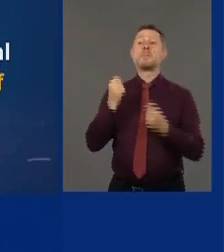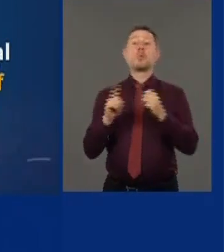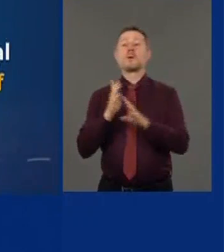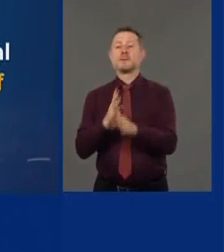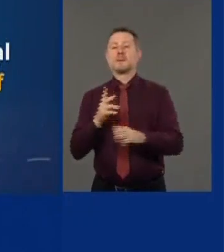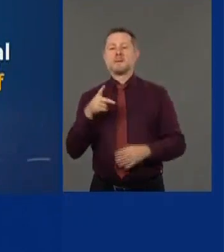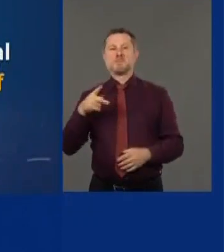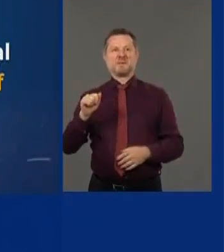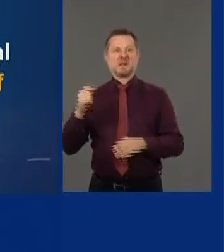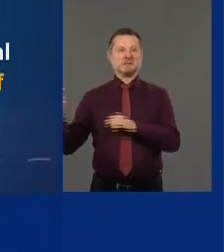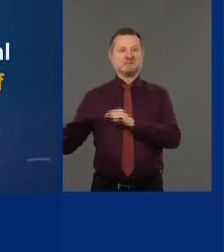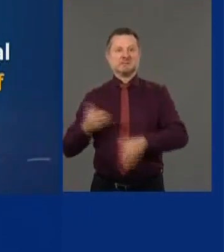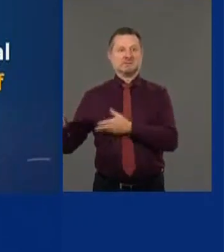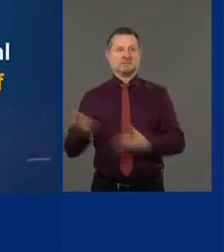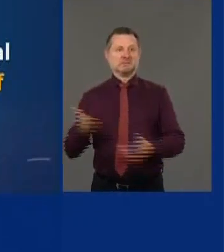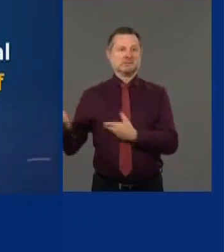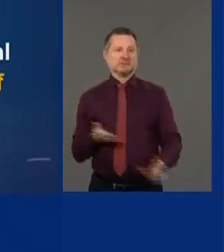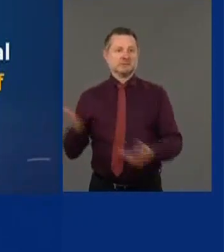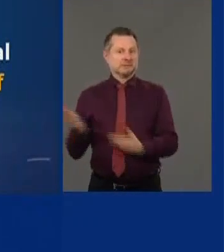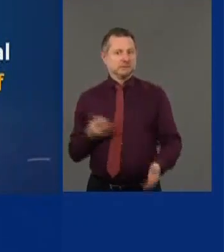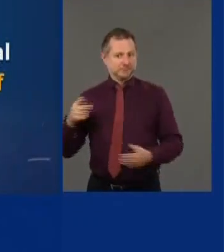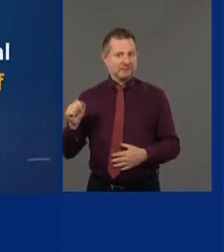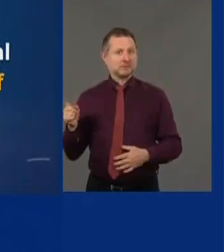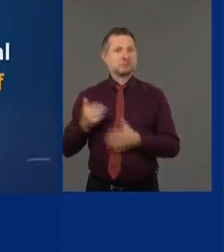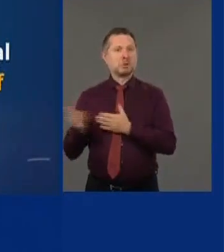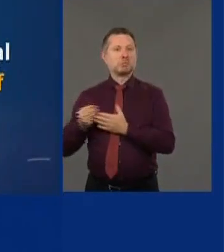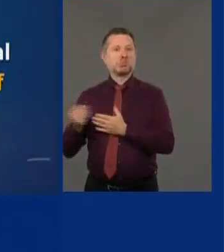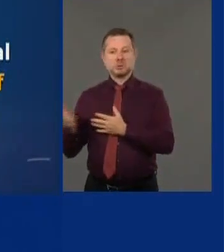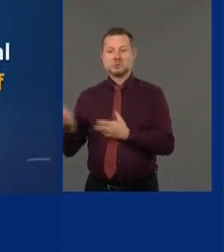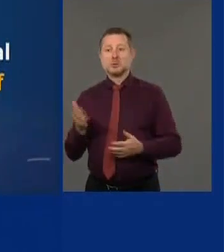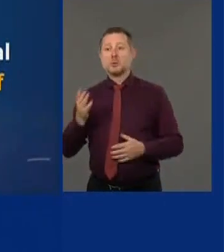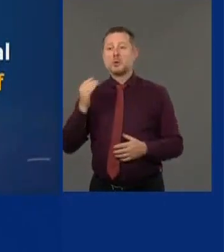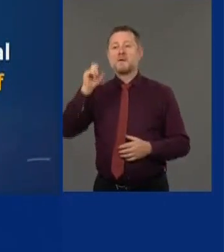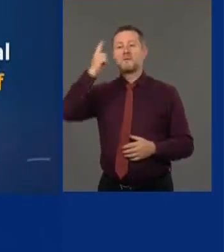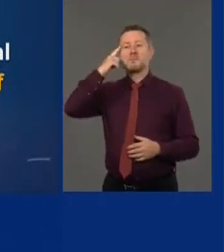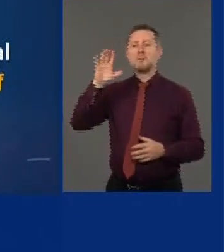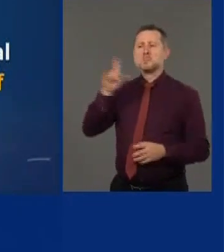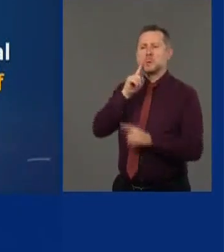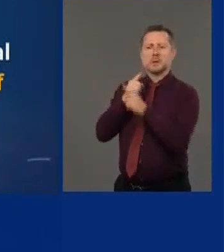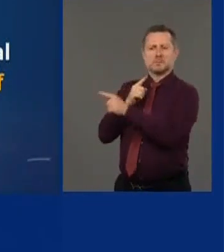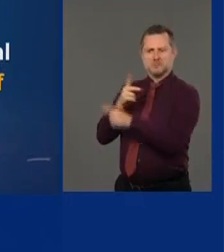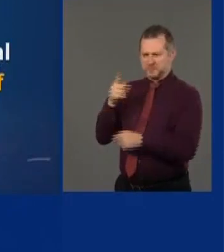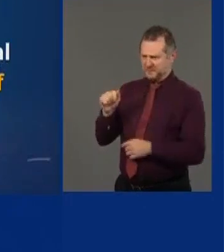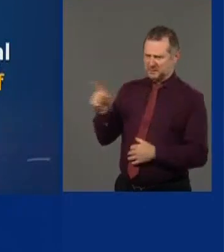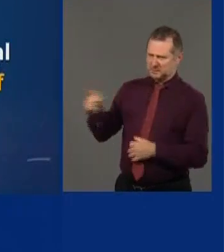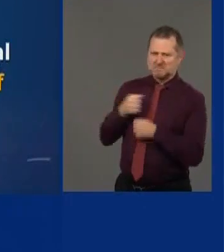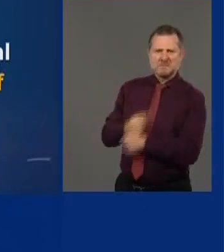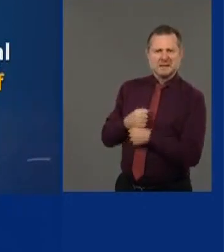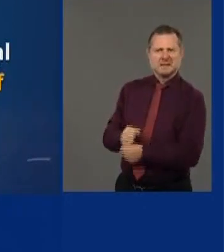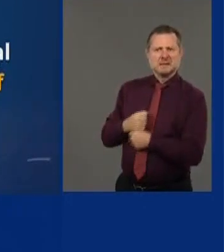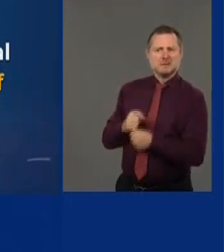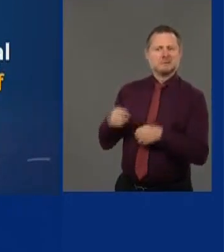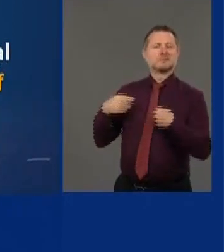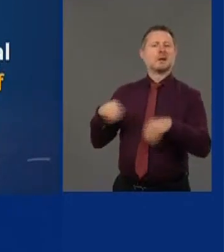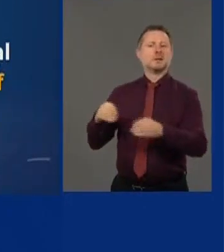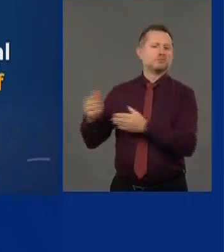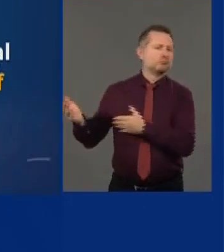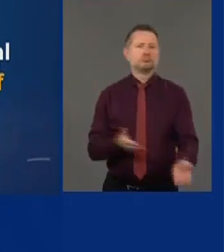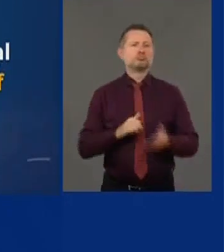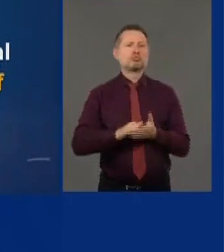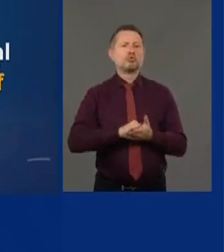of Pennsylvania, not the state itself, but fireworks companies within the state of Pennsylvania. And we're going to be